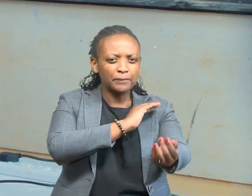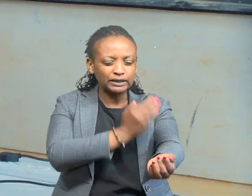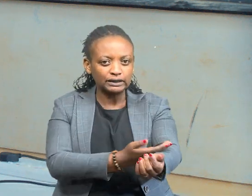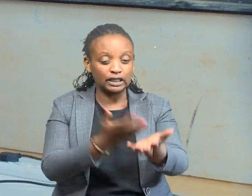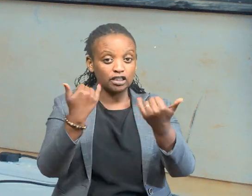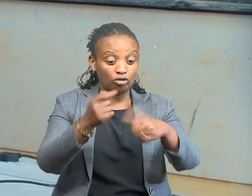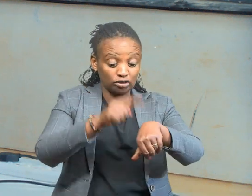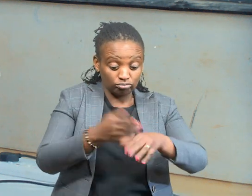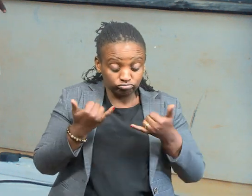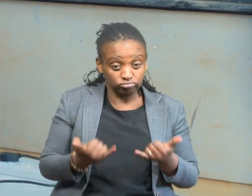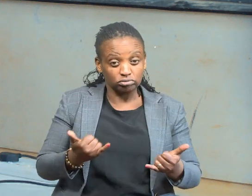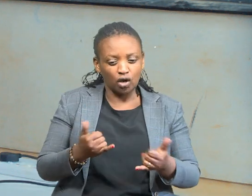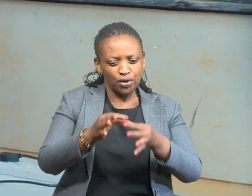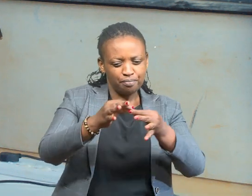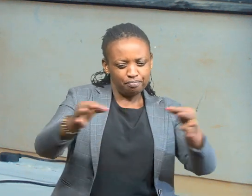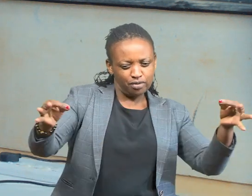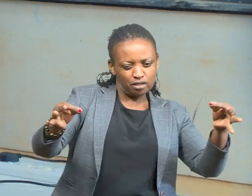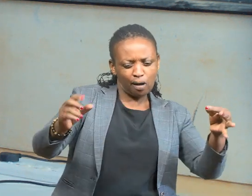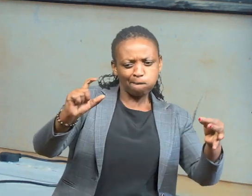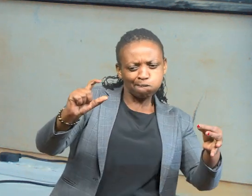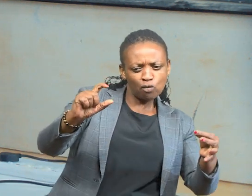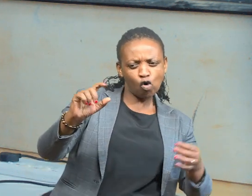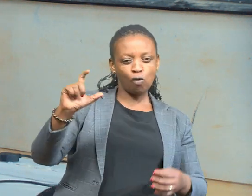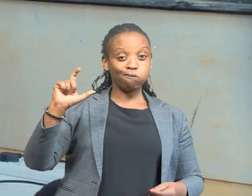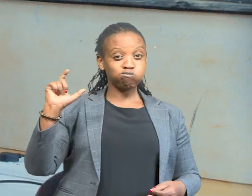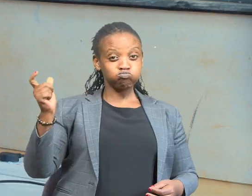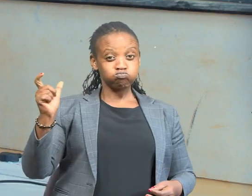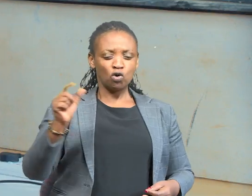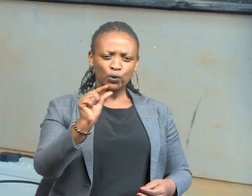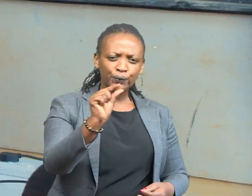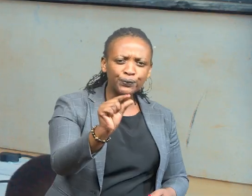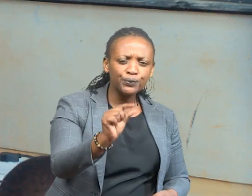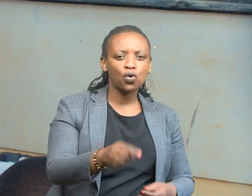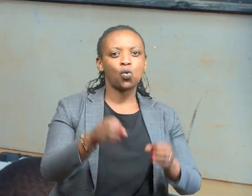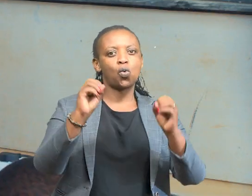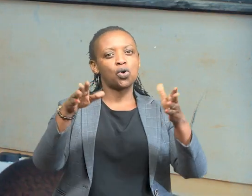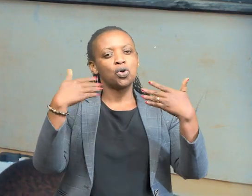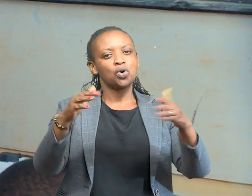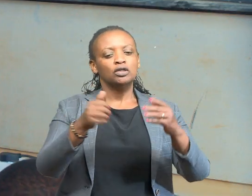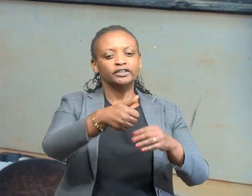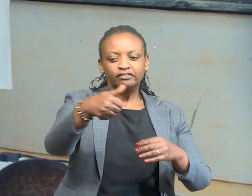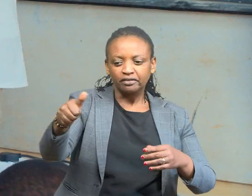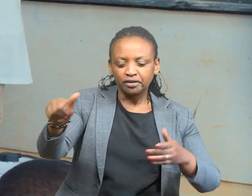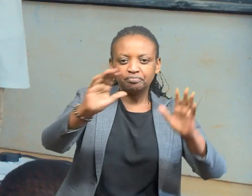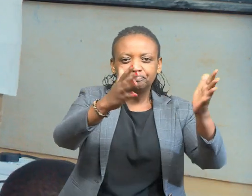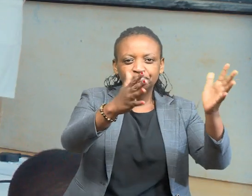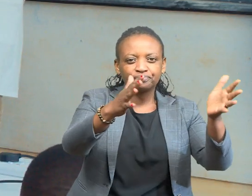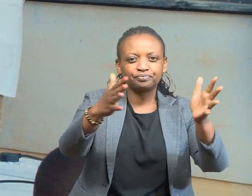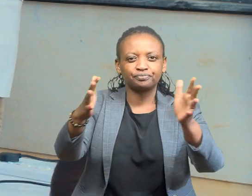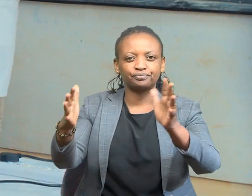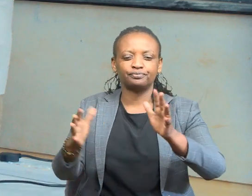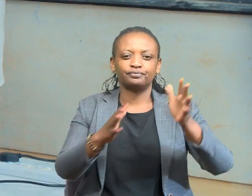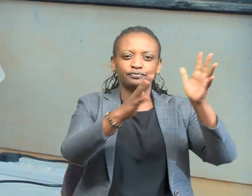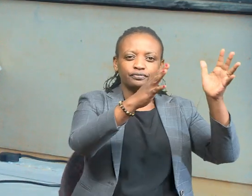this time we are going to measure mass. We are going to measure mass. Wow. Can you clap for